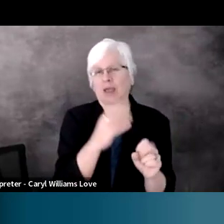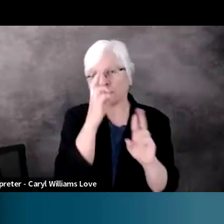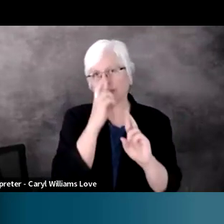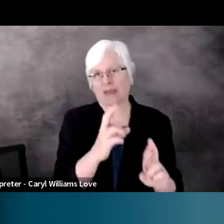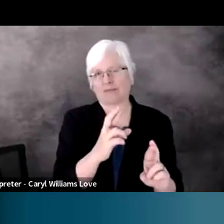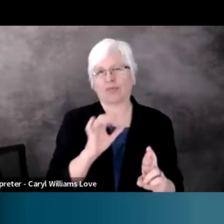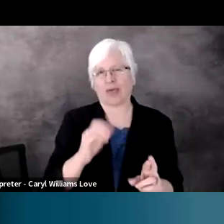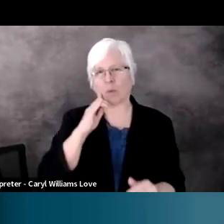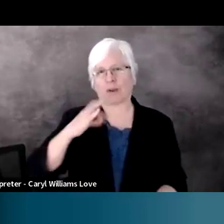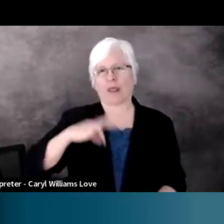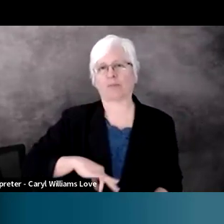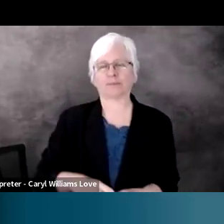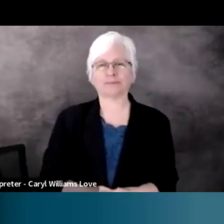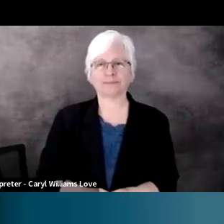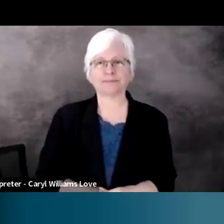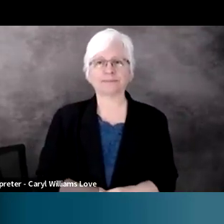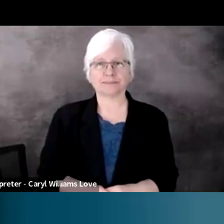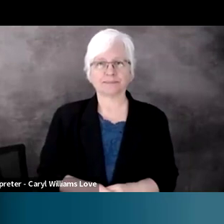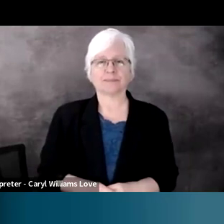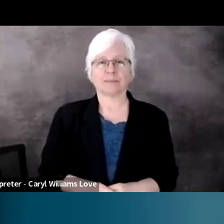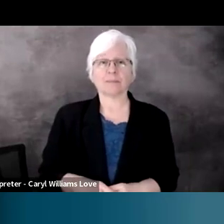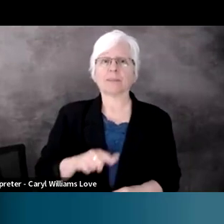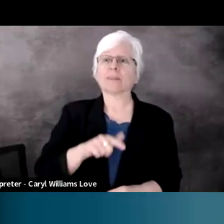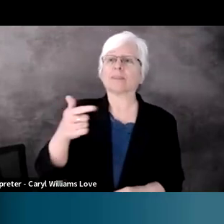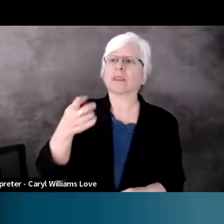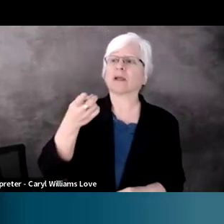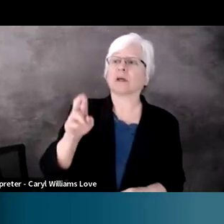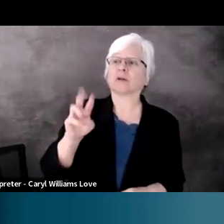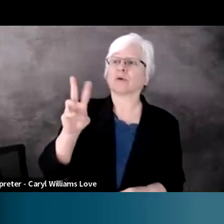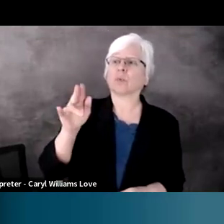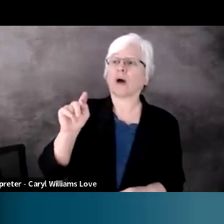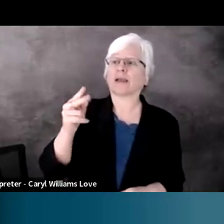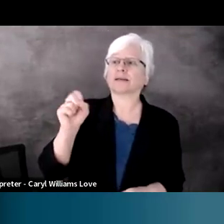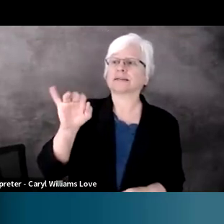Thank you, Dr. Patinos and Dr. Whiteside. Yeah,